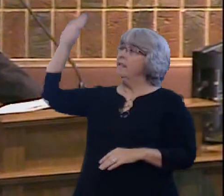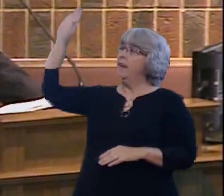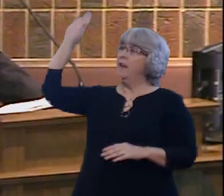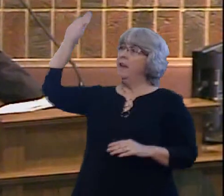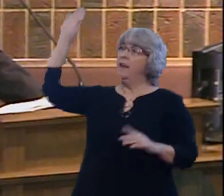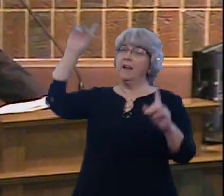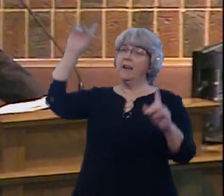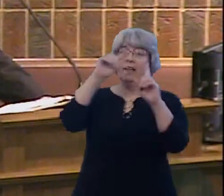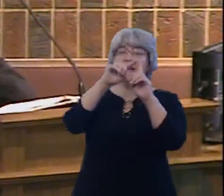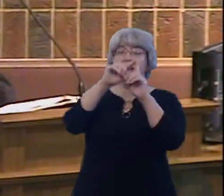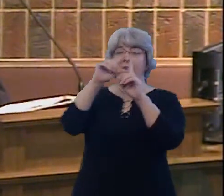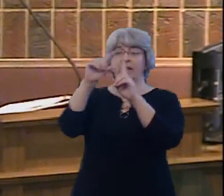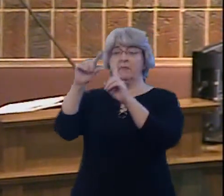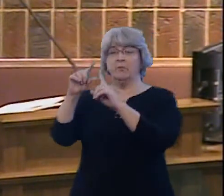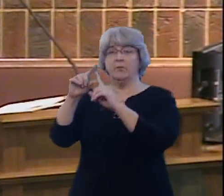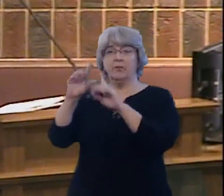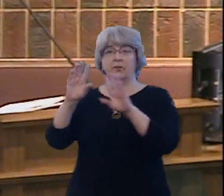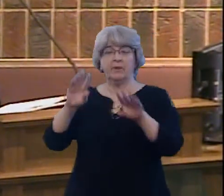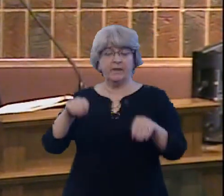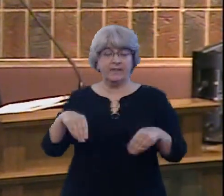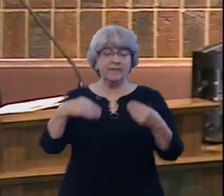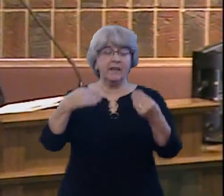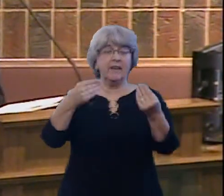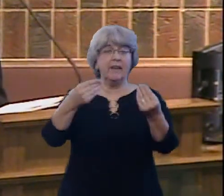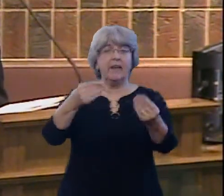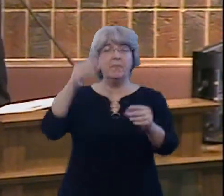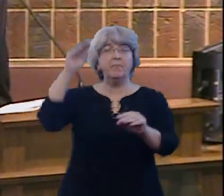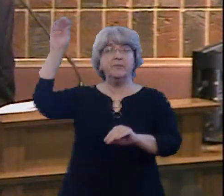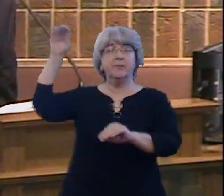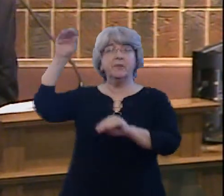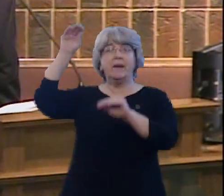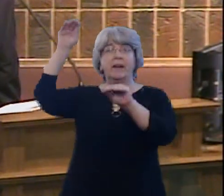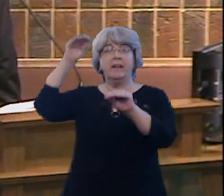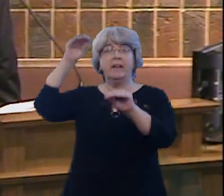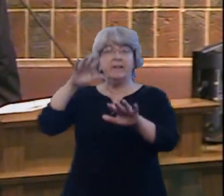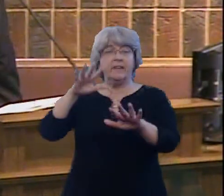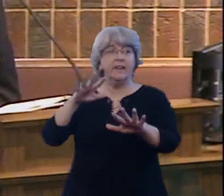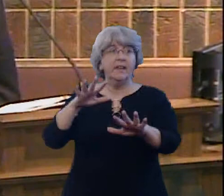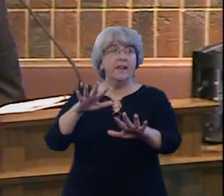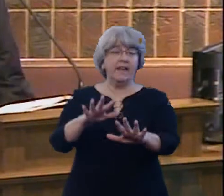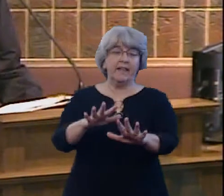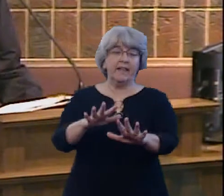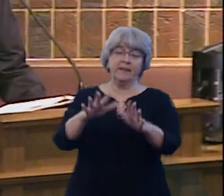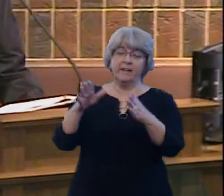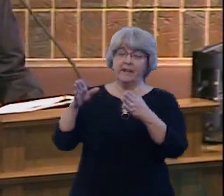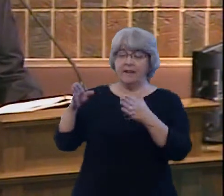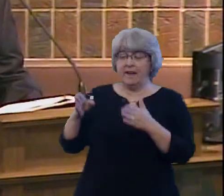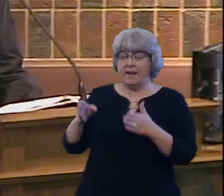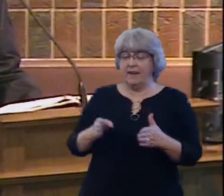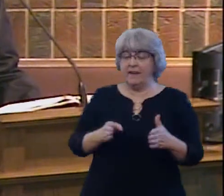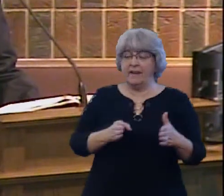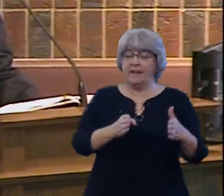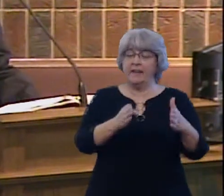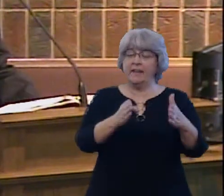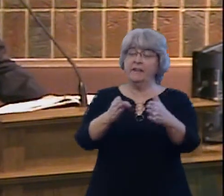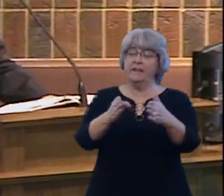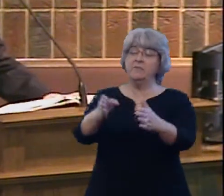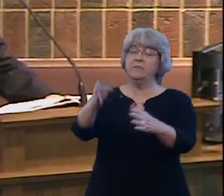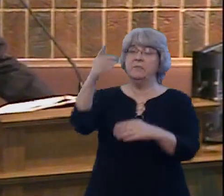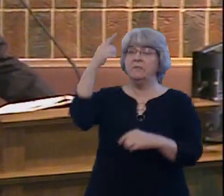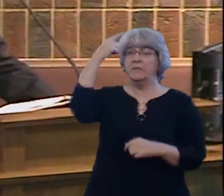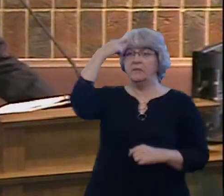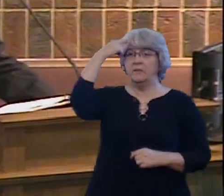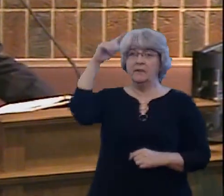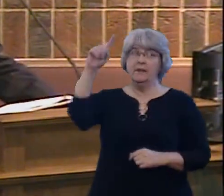path. Thy word is a lamp to my feet and a light